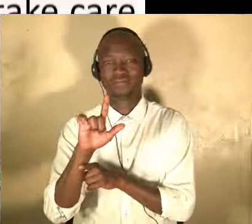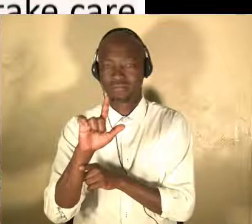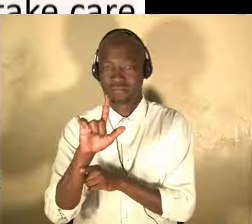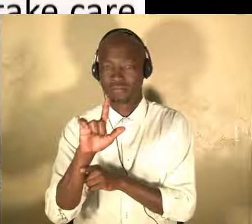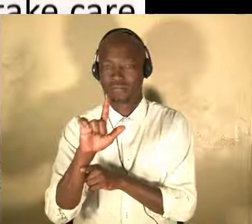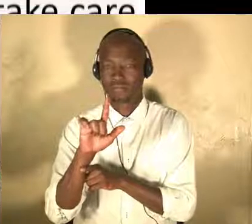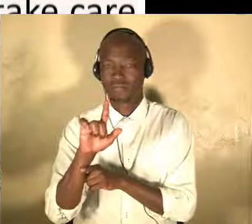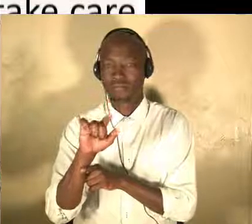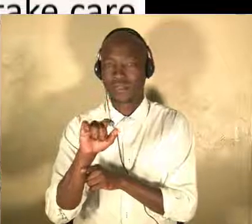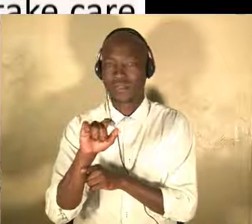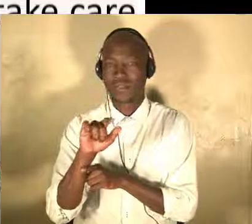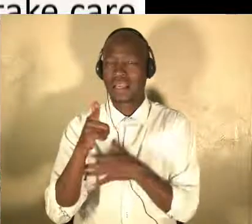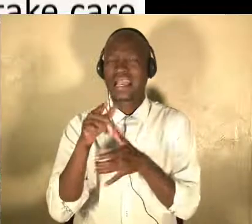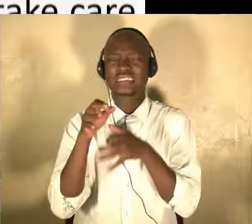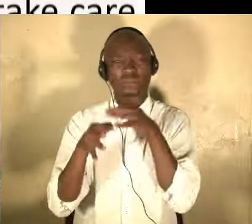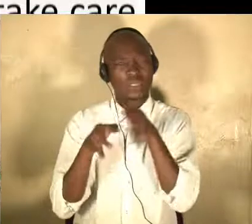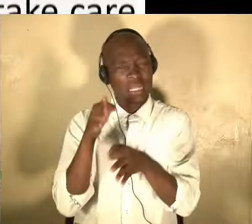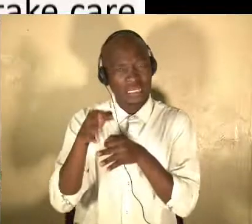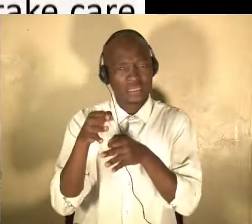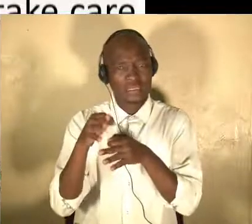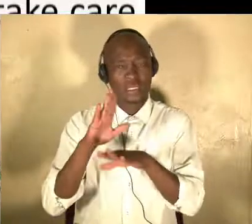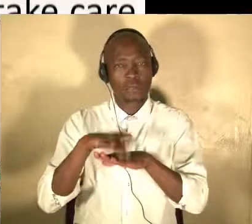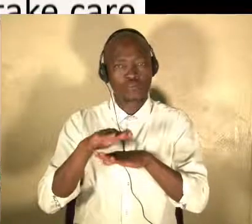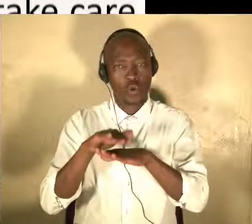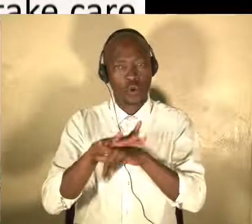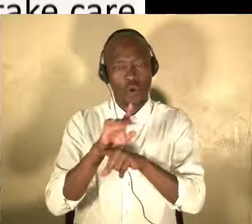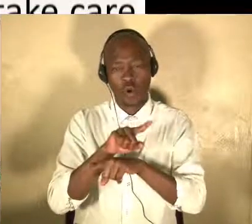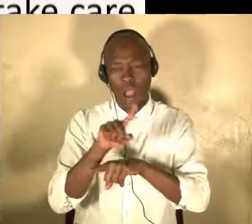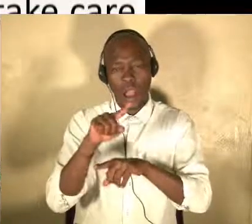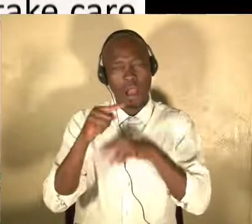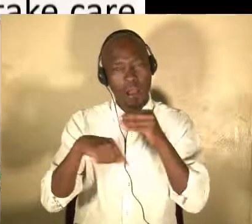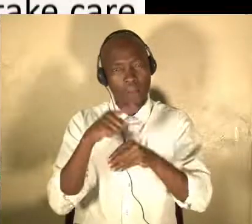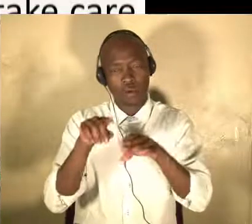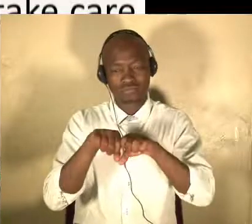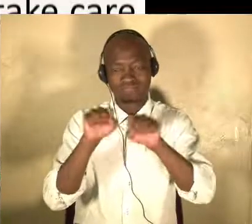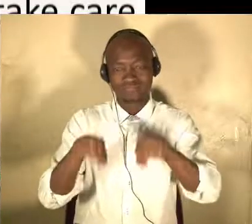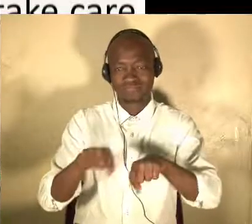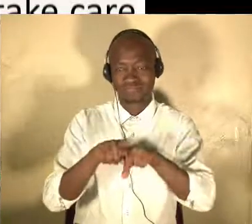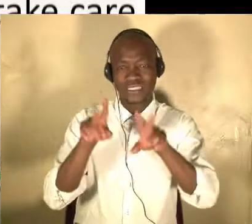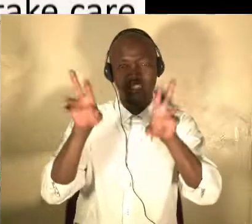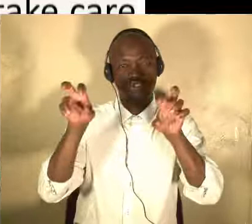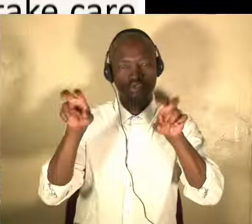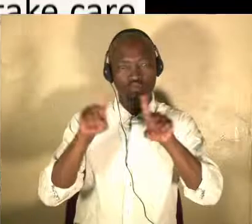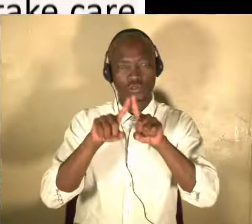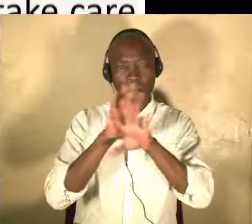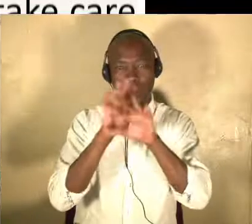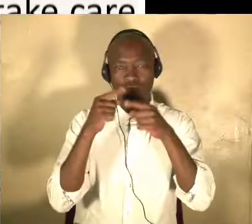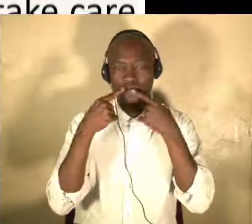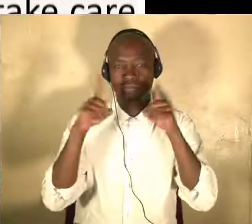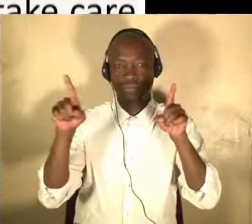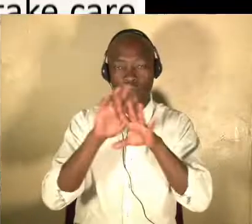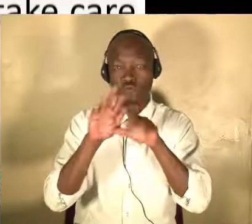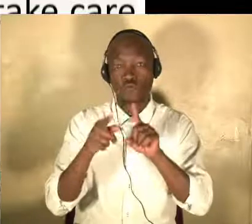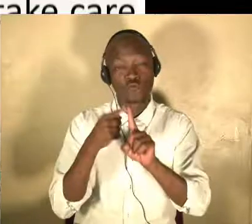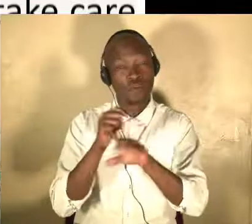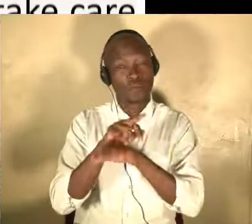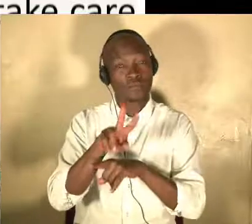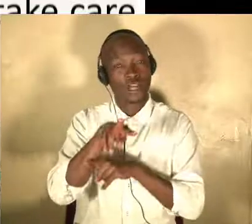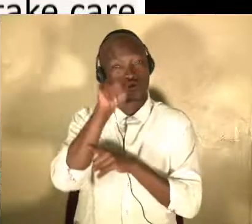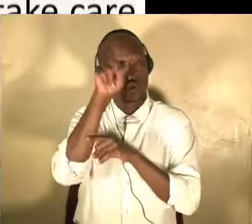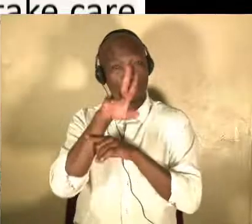further addresses these systemic issues of which Declaration 1 of the North Gauteng High Court